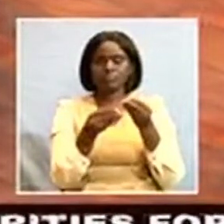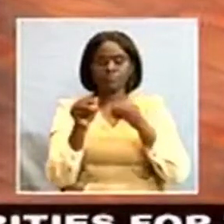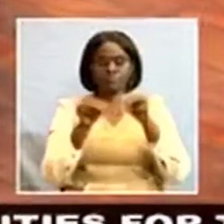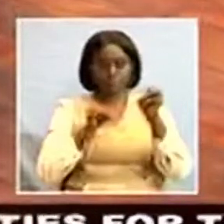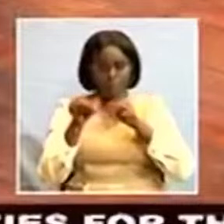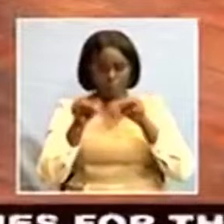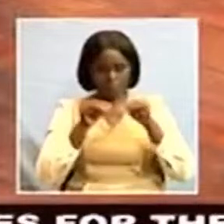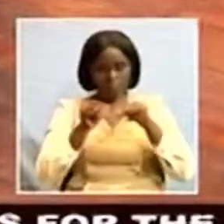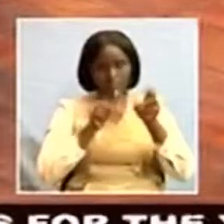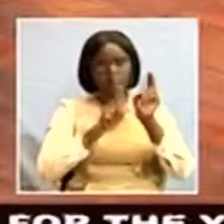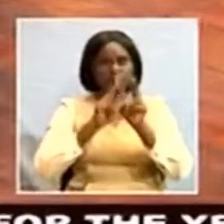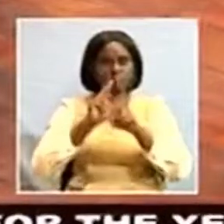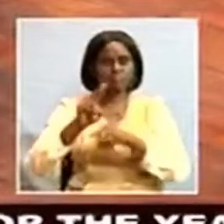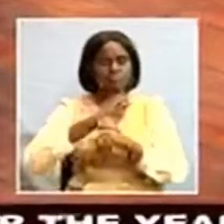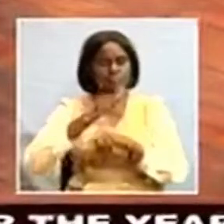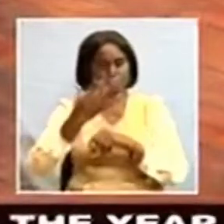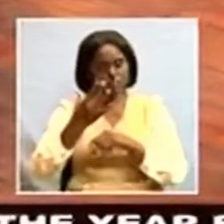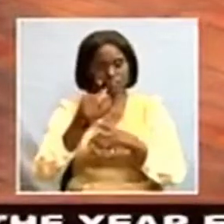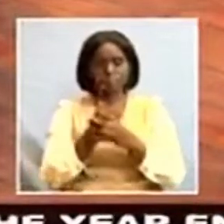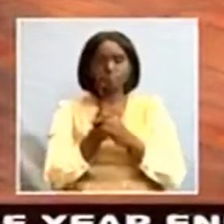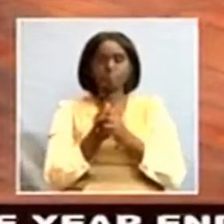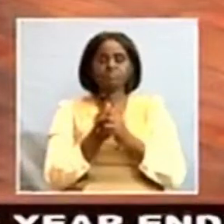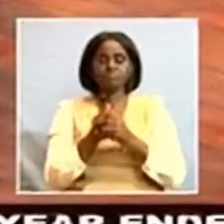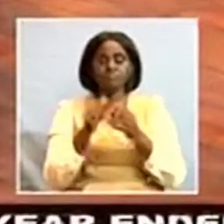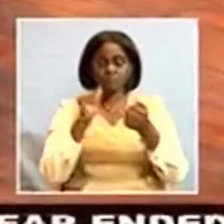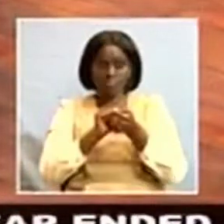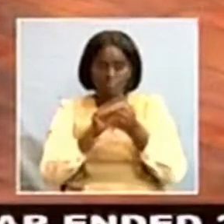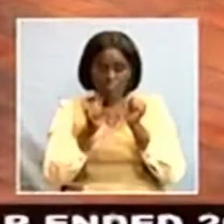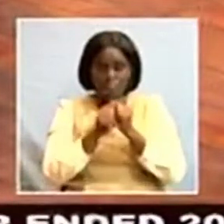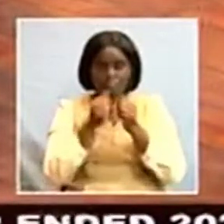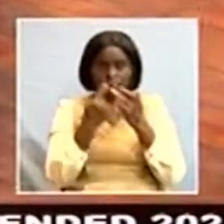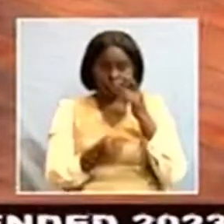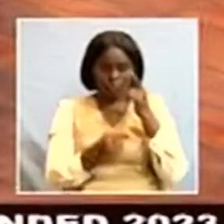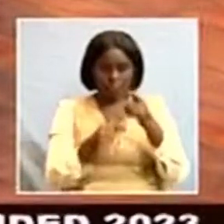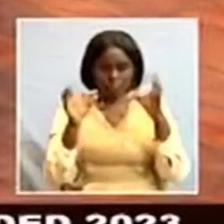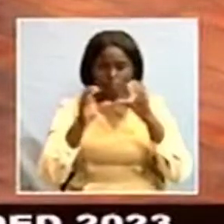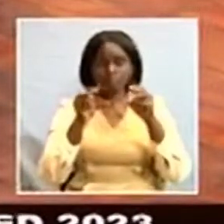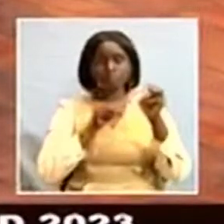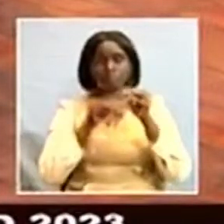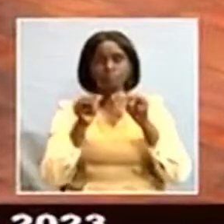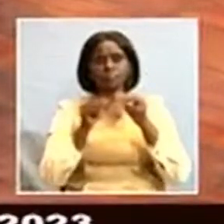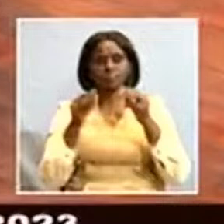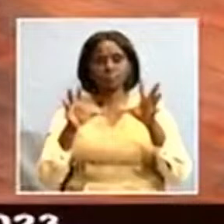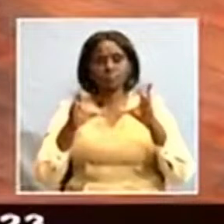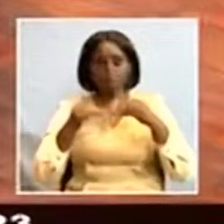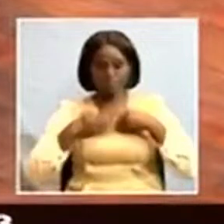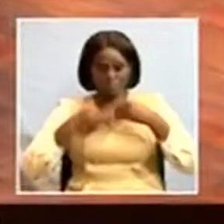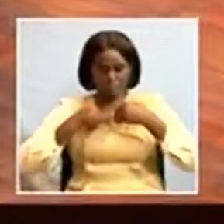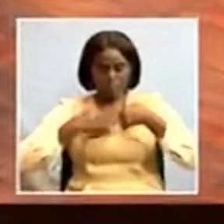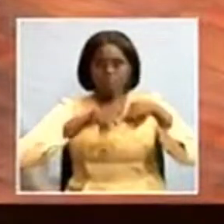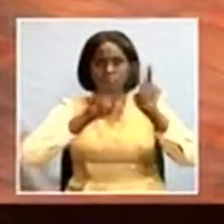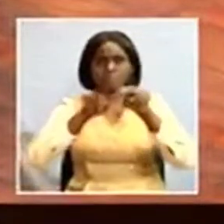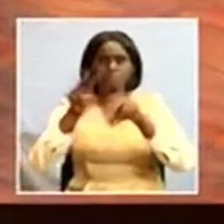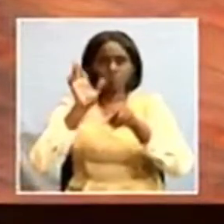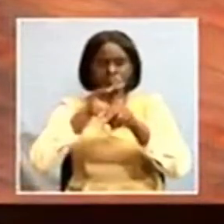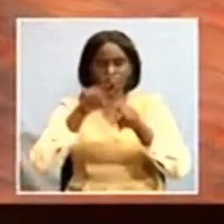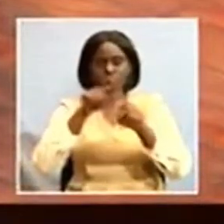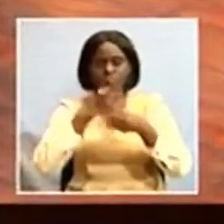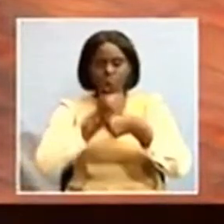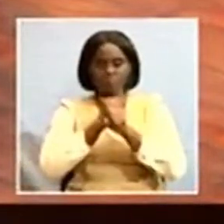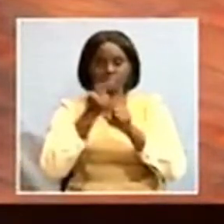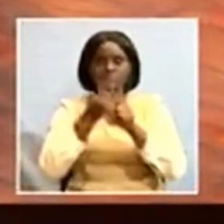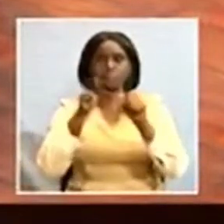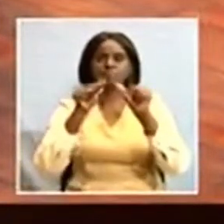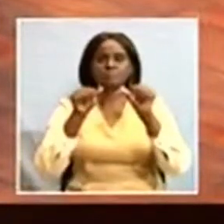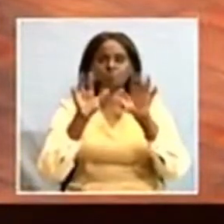Management response. Cause of query: council management acknowledges the observation made by the